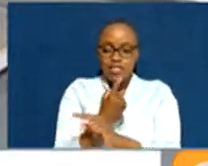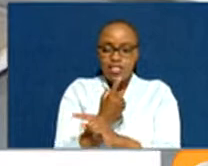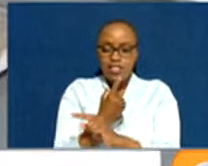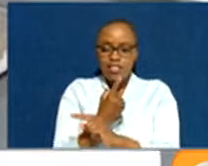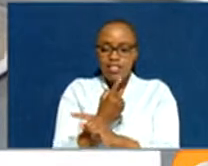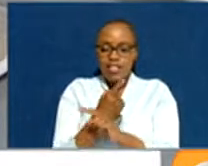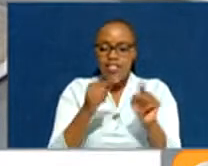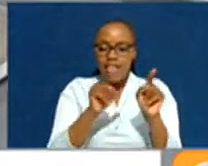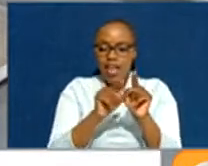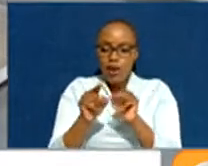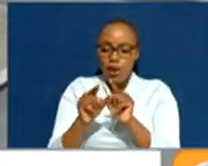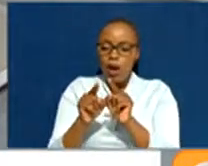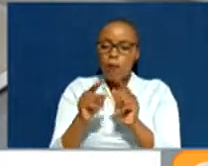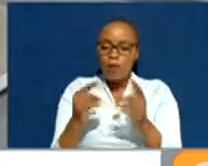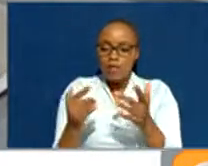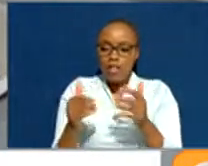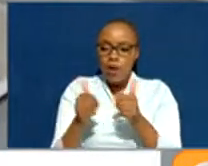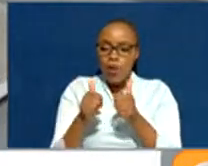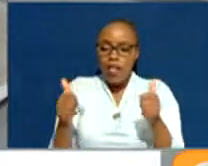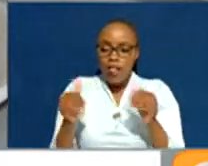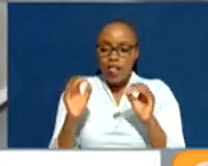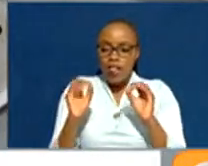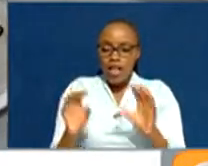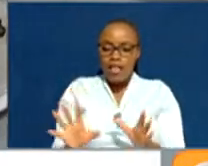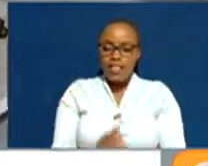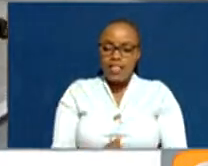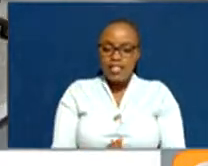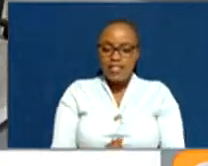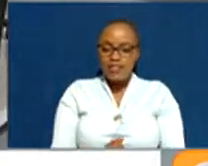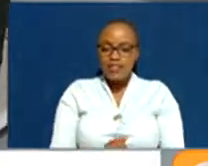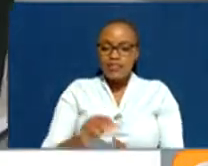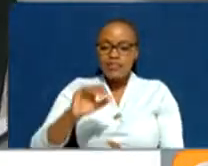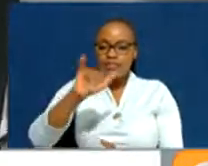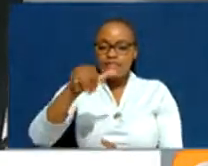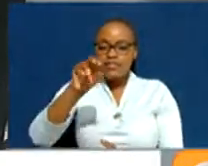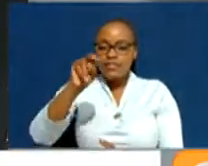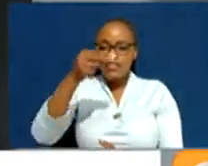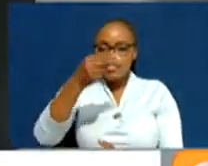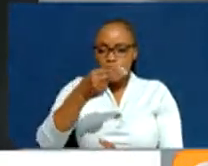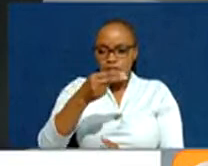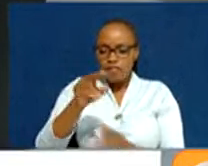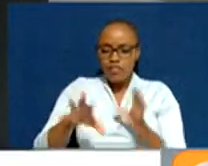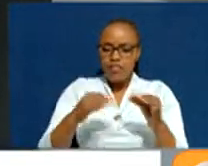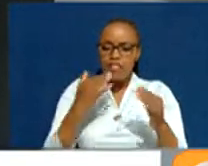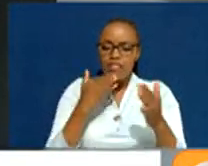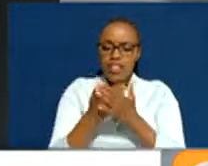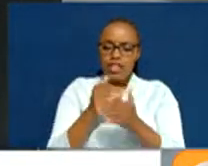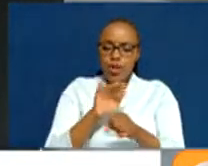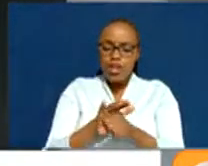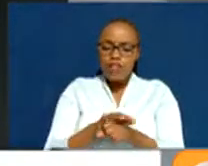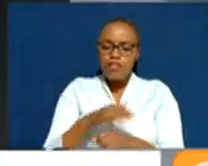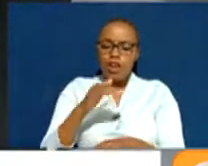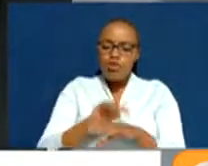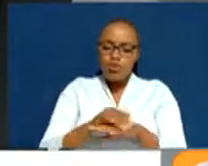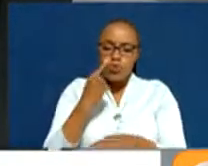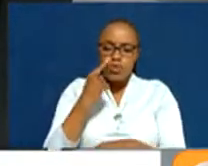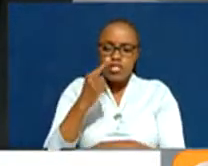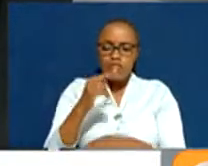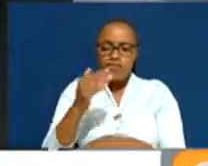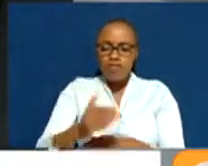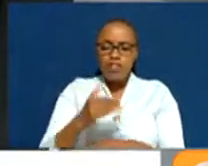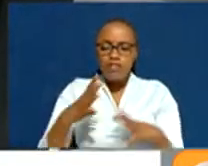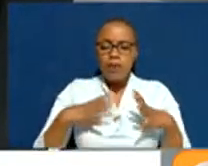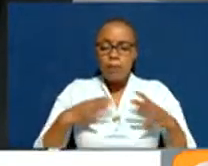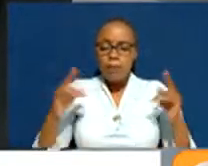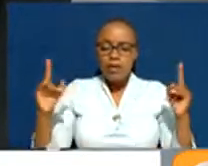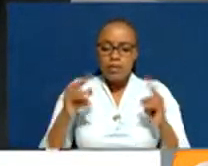the common and wealth. Common and wealth. There you go. Thank you. John Gashier, Foreign Affairs Thank Analyst. You. Thanks so much. Good to see you as always. Welcome. All right, we're going to take a